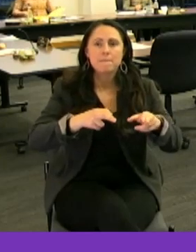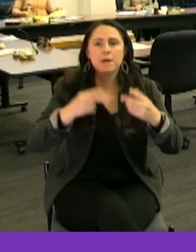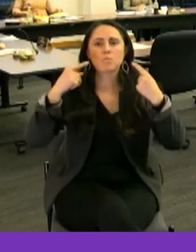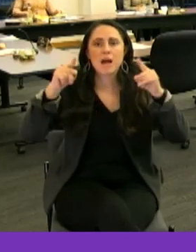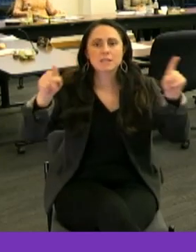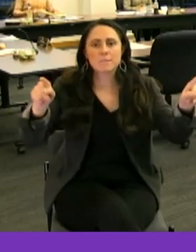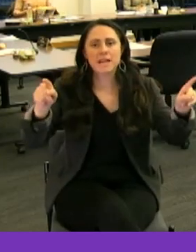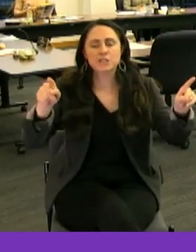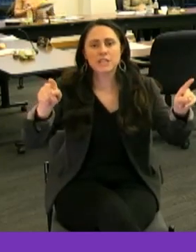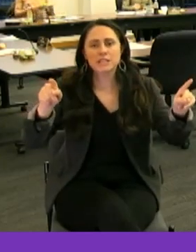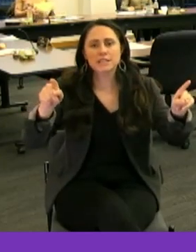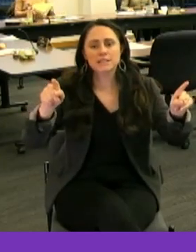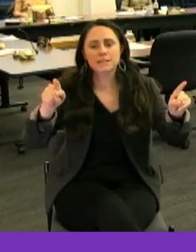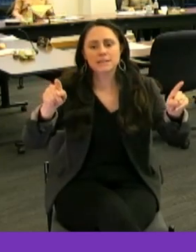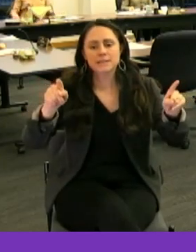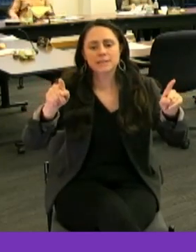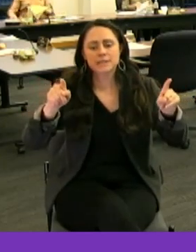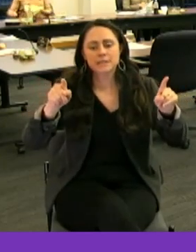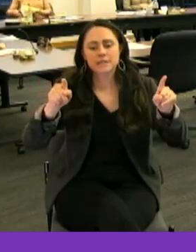Proclamation of